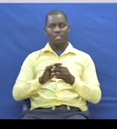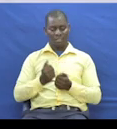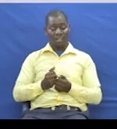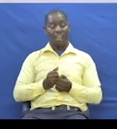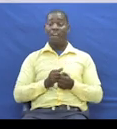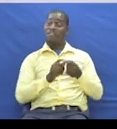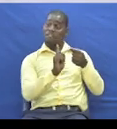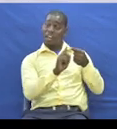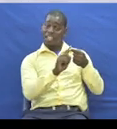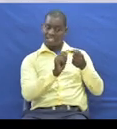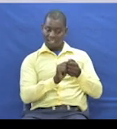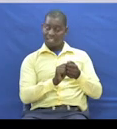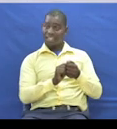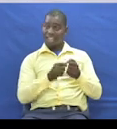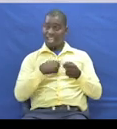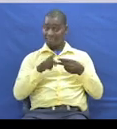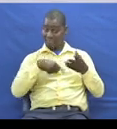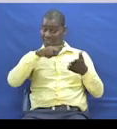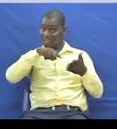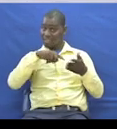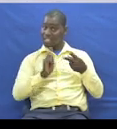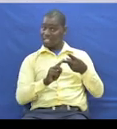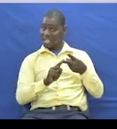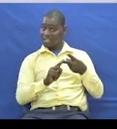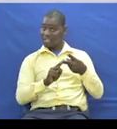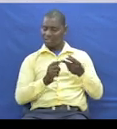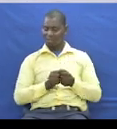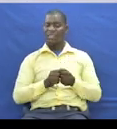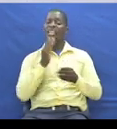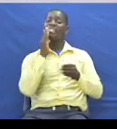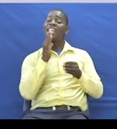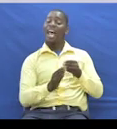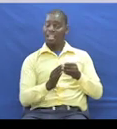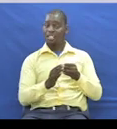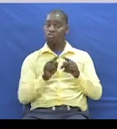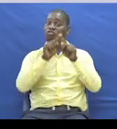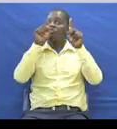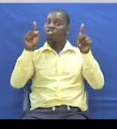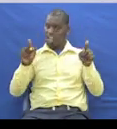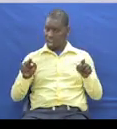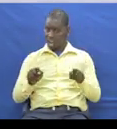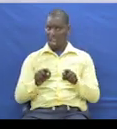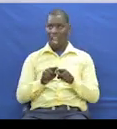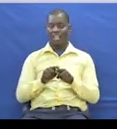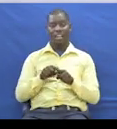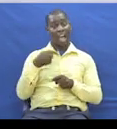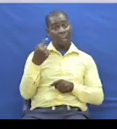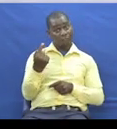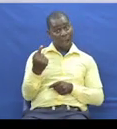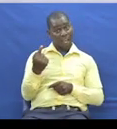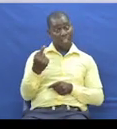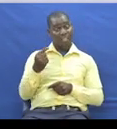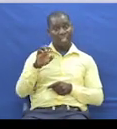electron, this is the second electron. And in the last shell here, or the second shell, we are having 1